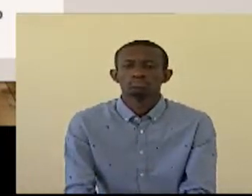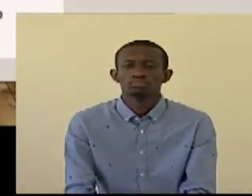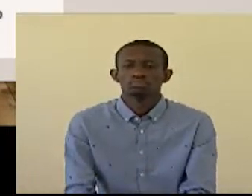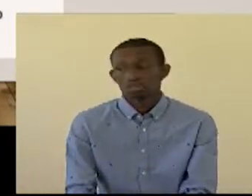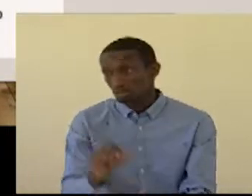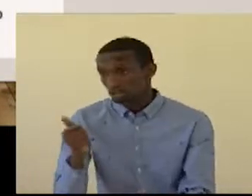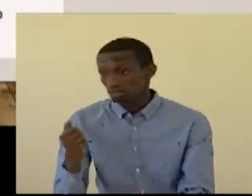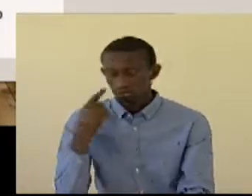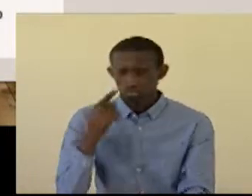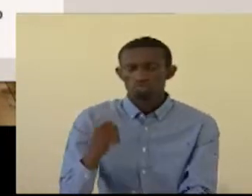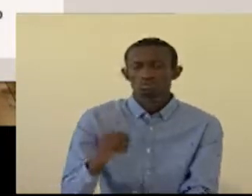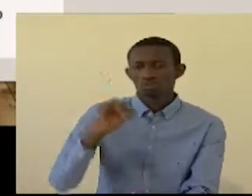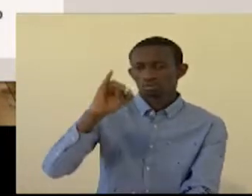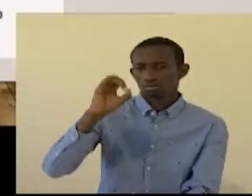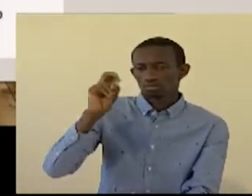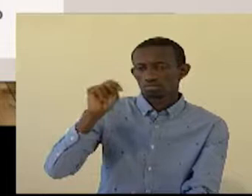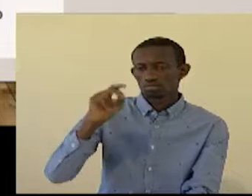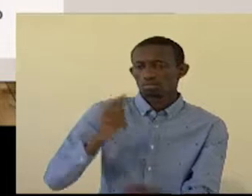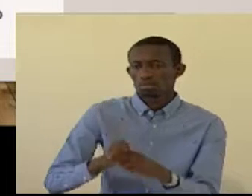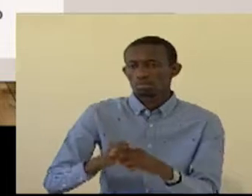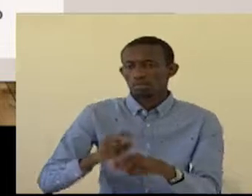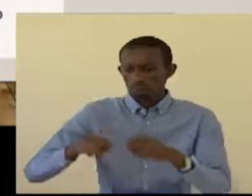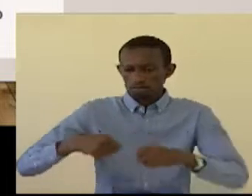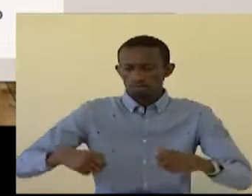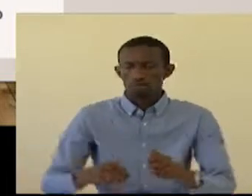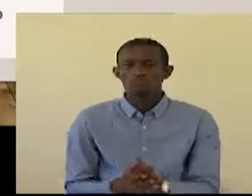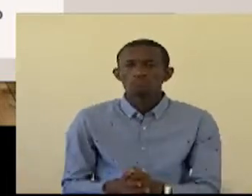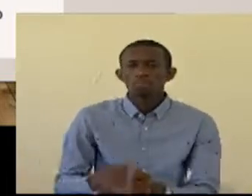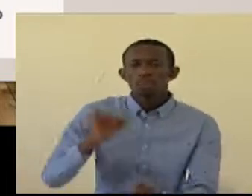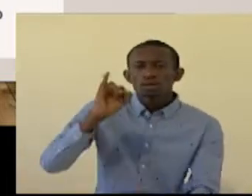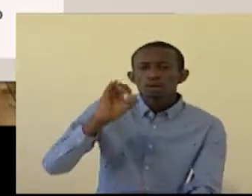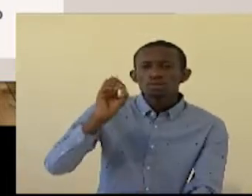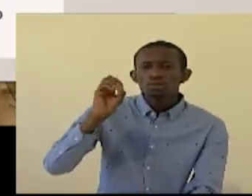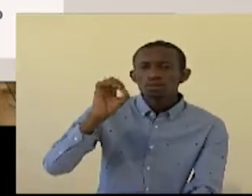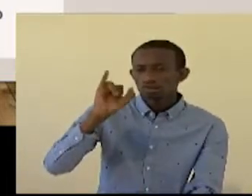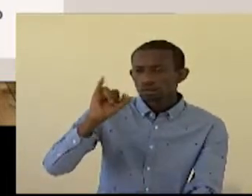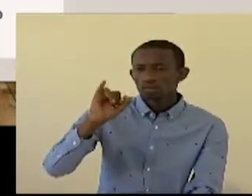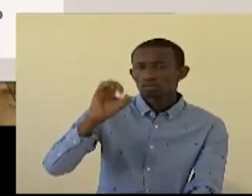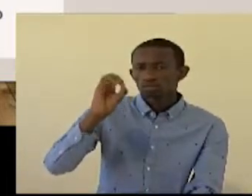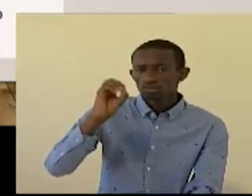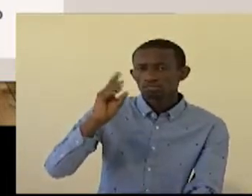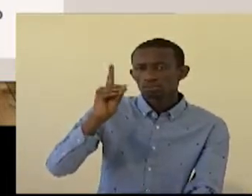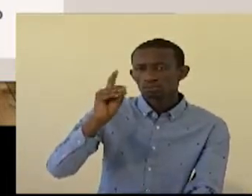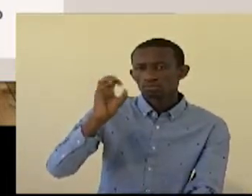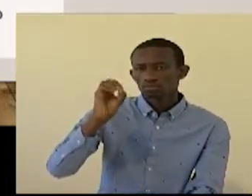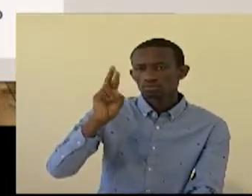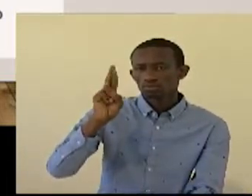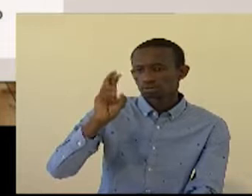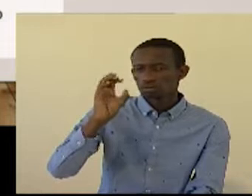We also have the iodoform reaction. The iodoform reaction is very important in which